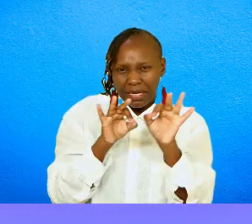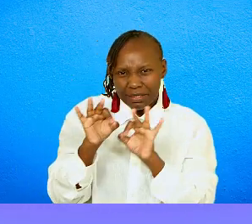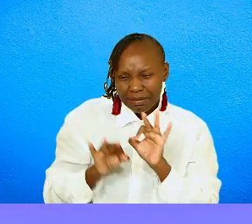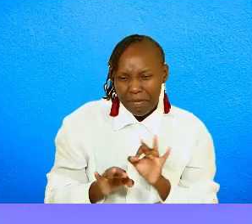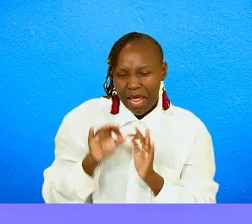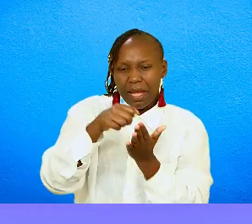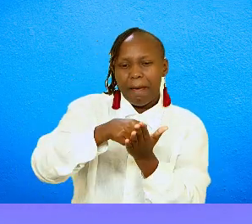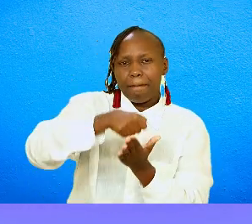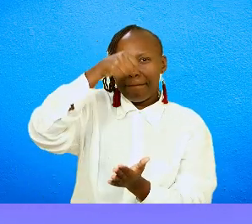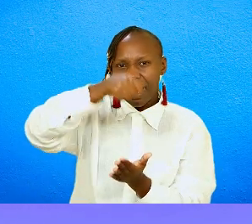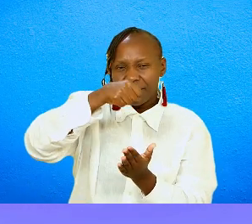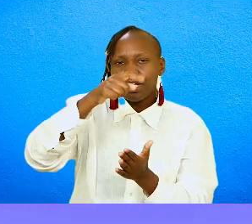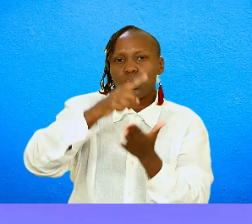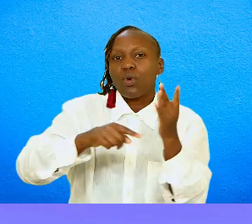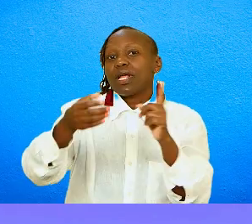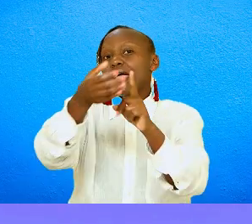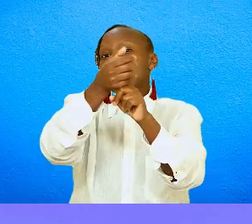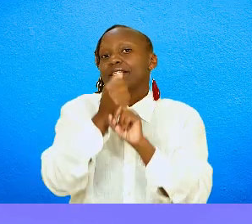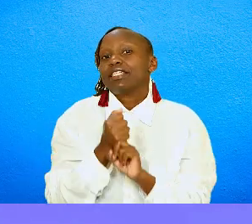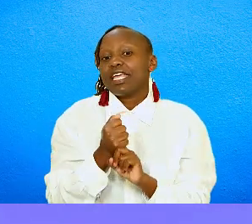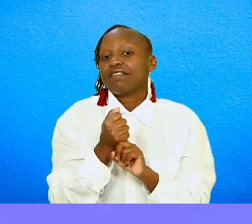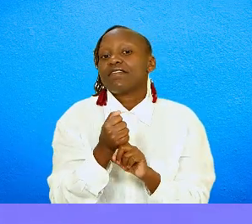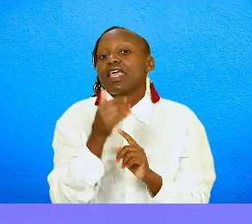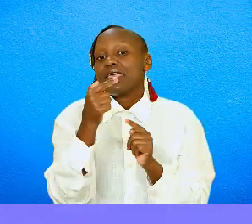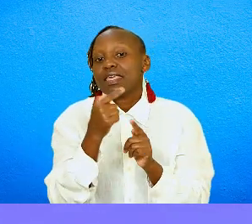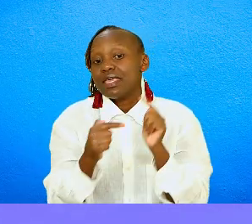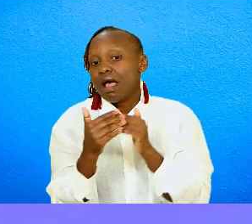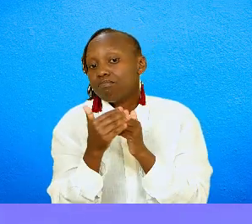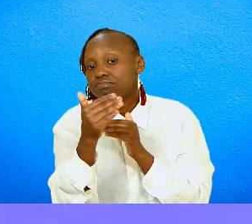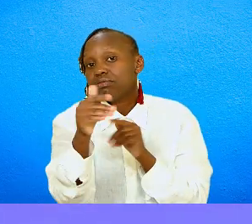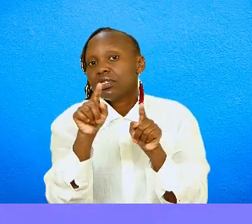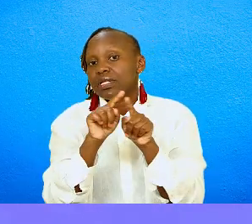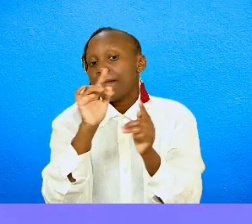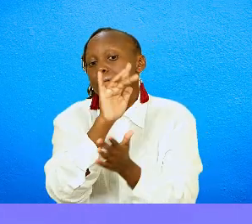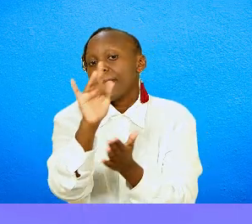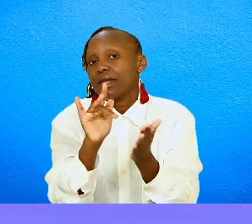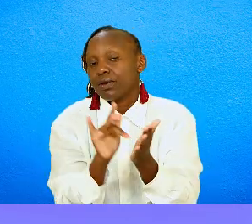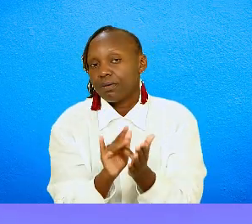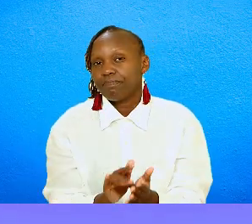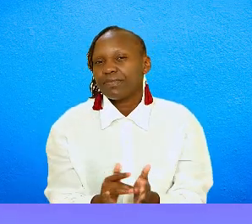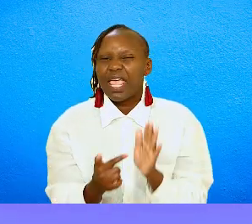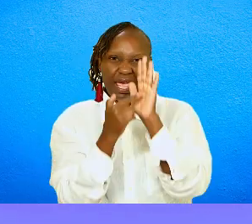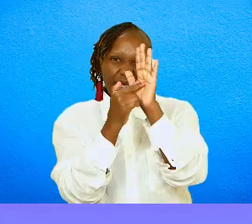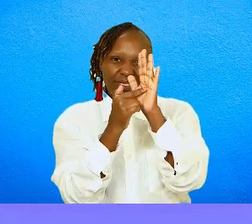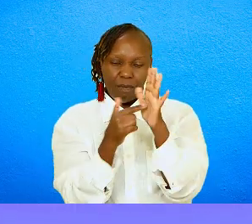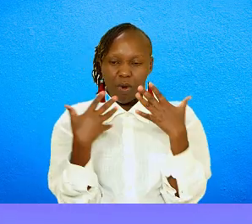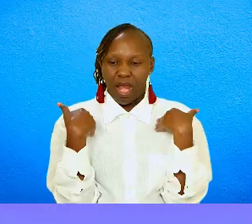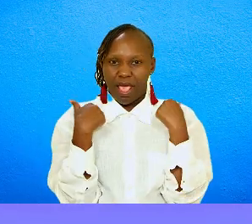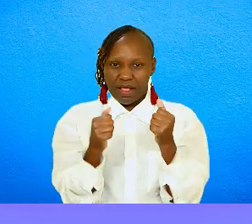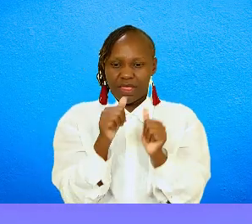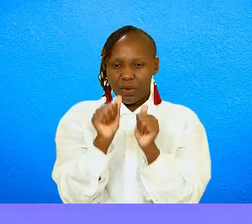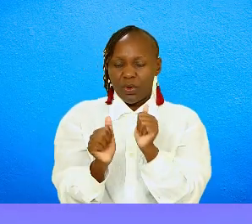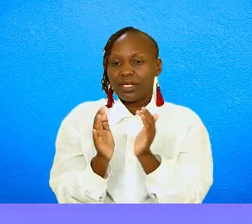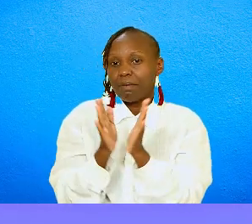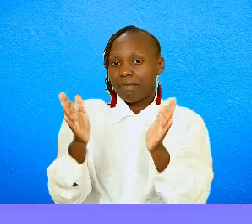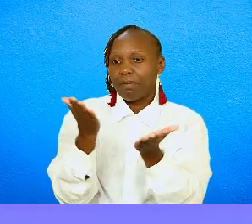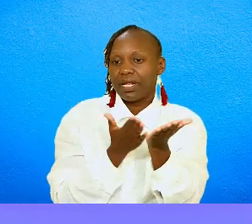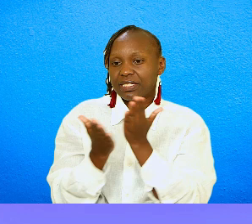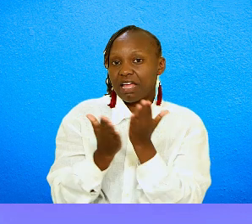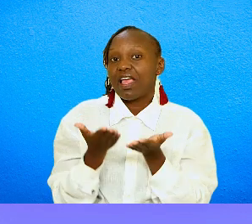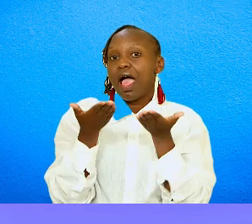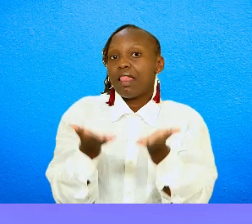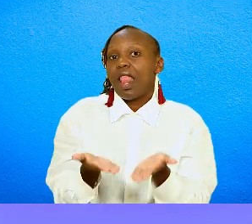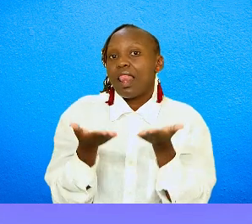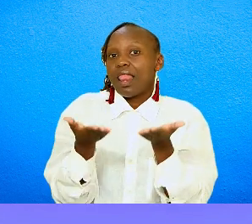that the budget wishes to achieve in the coming year and over the medium term. For example, within the health sector, what public services do we want to make available